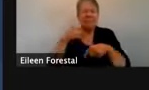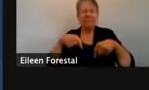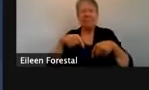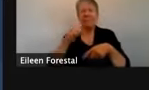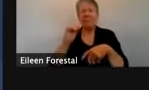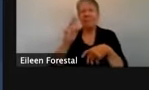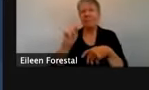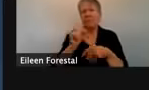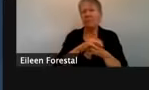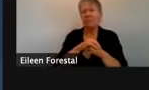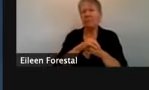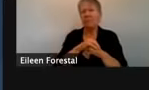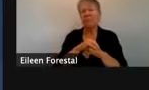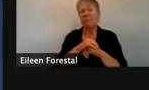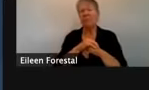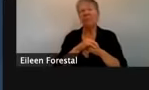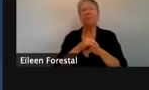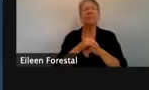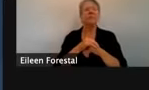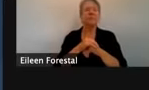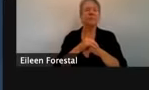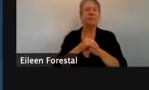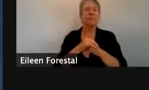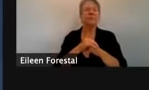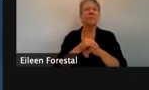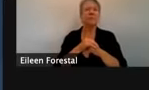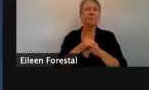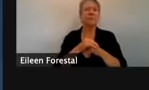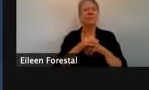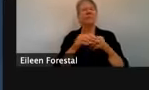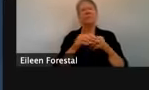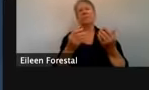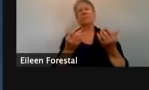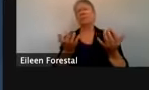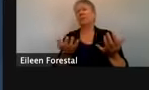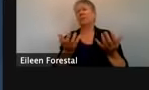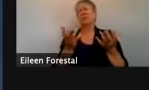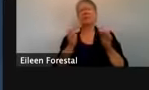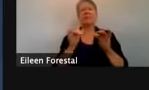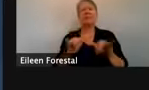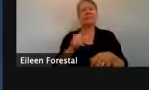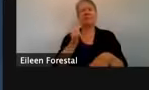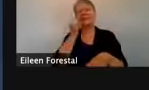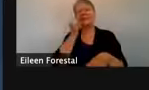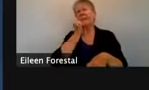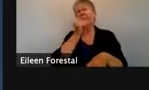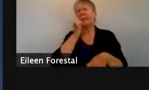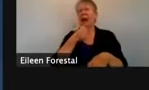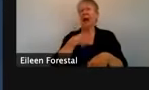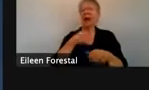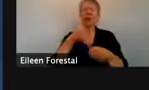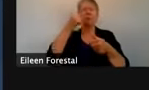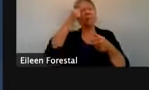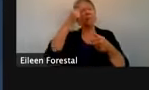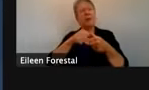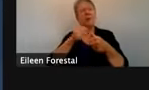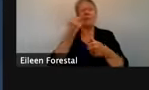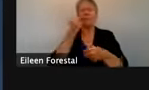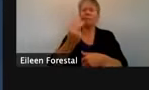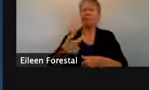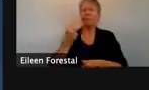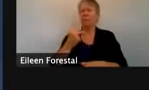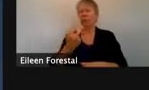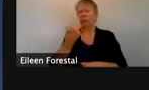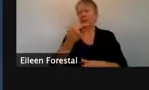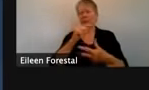making those known. So as we do every day, let's join together and remember 3 more of the blessed souls from New Jersey we have